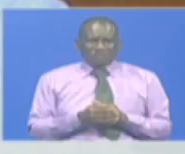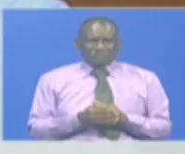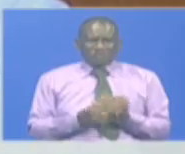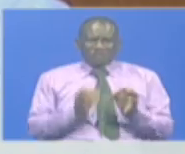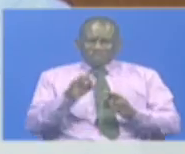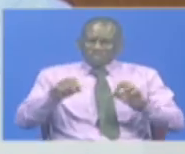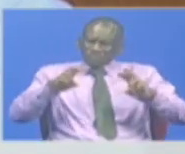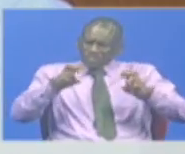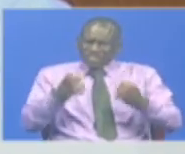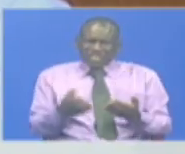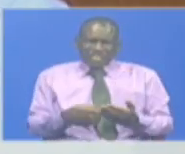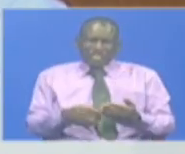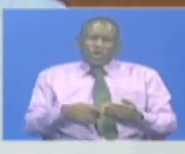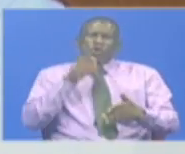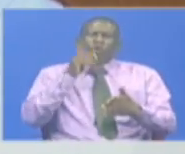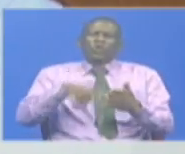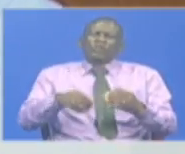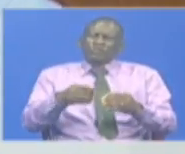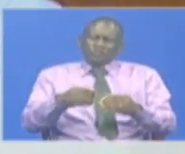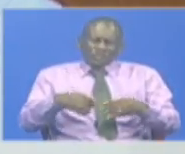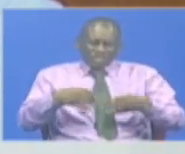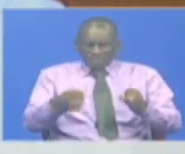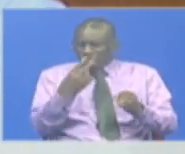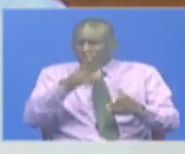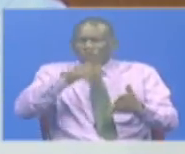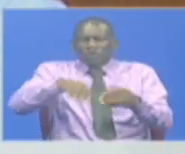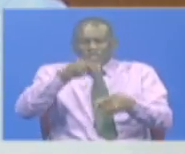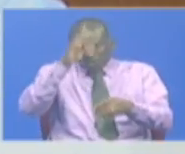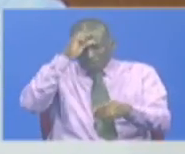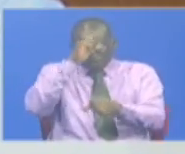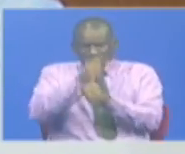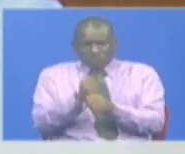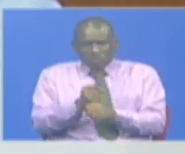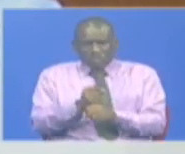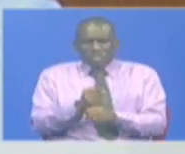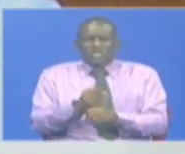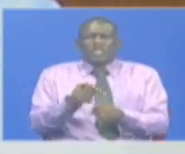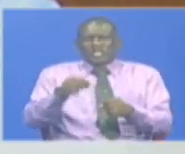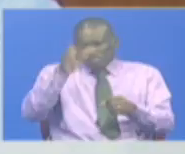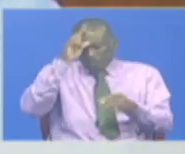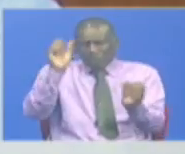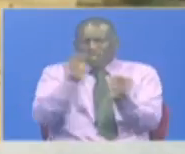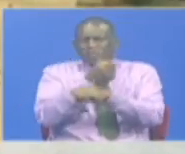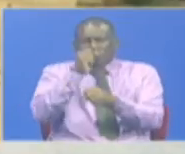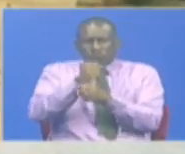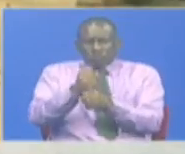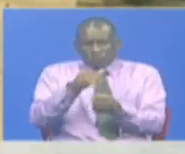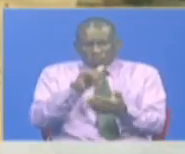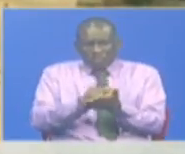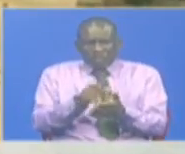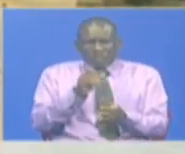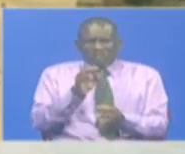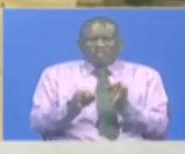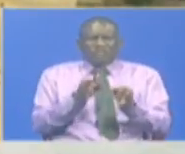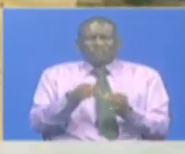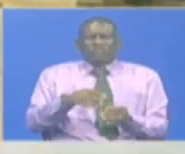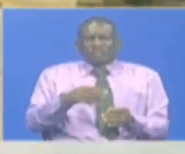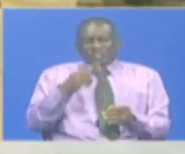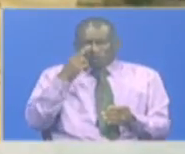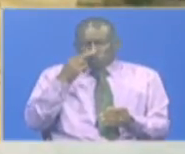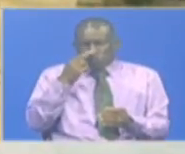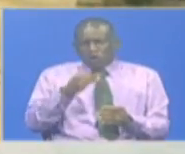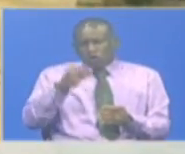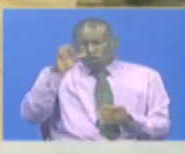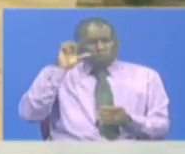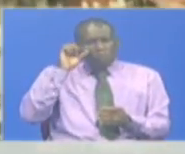Ukiangalia ile bidii serikali imeweka. It cannot be doing that if that's a joke. Mombasa County is the second most